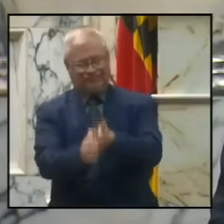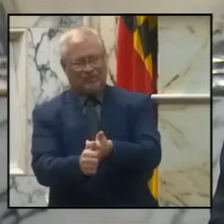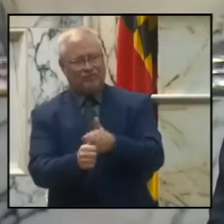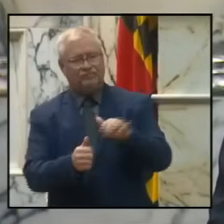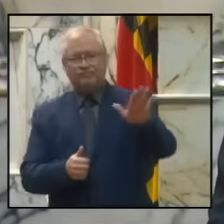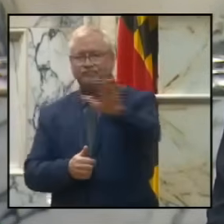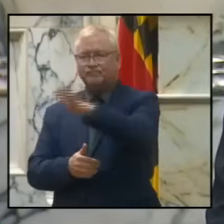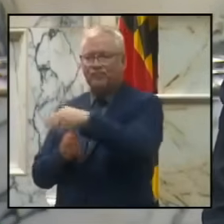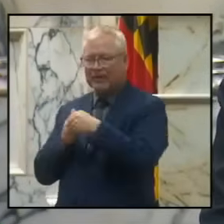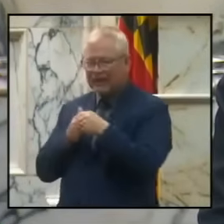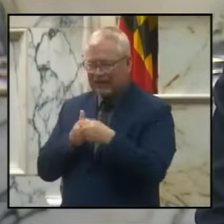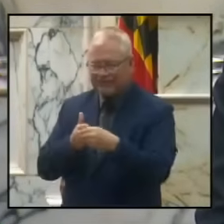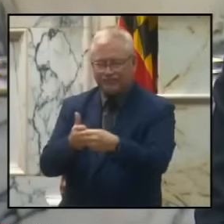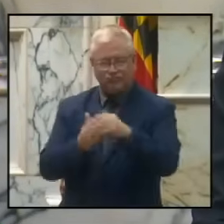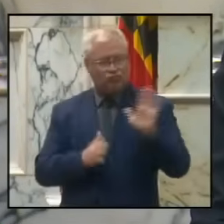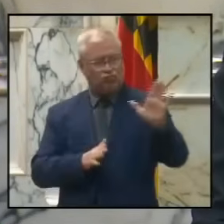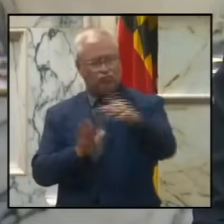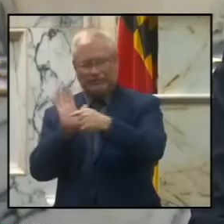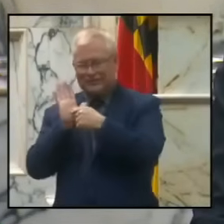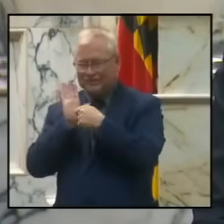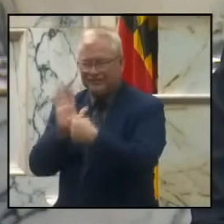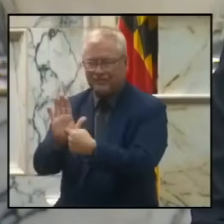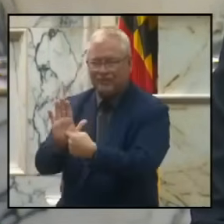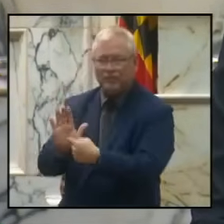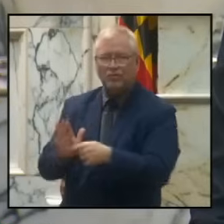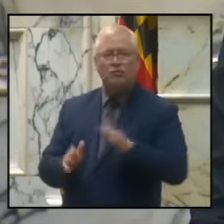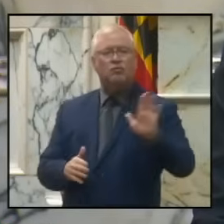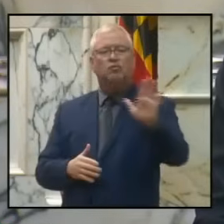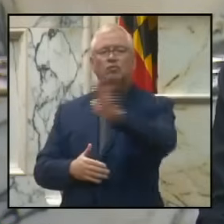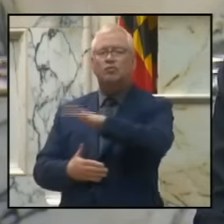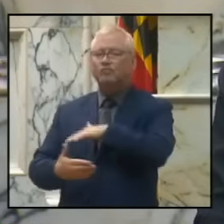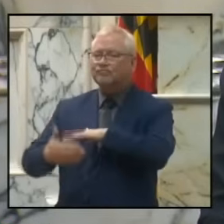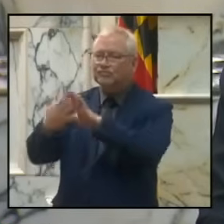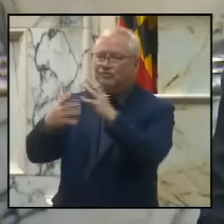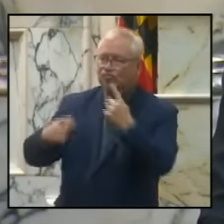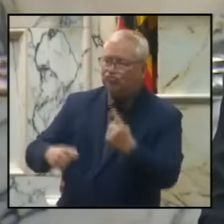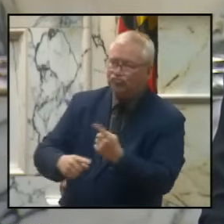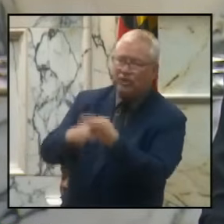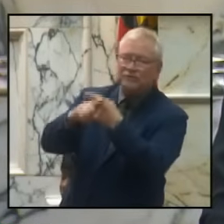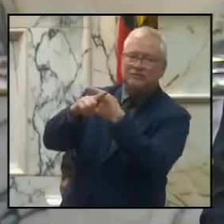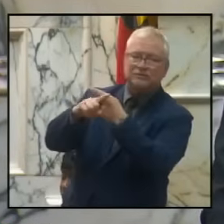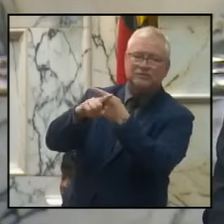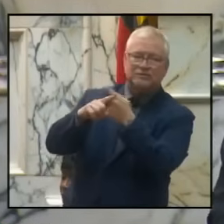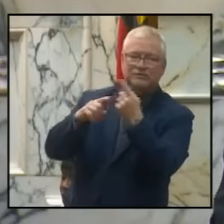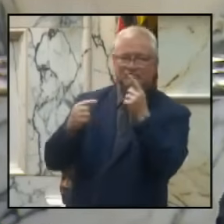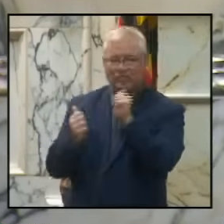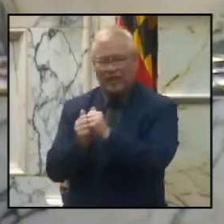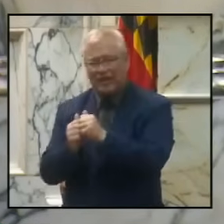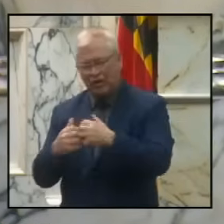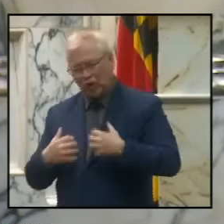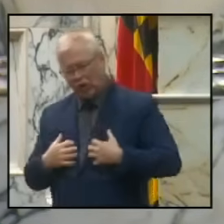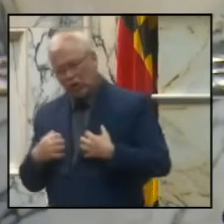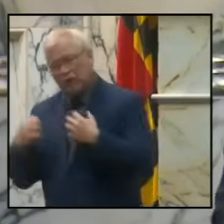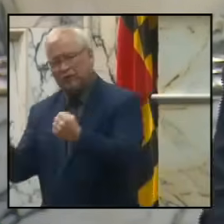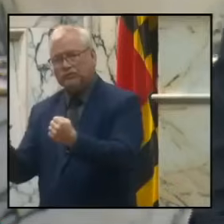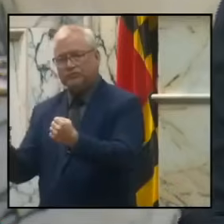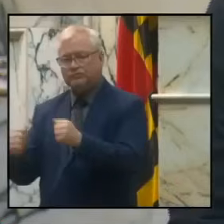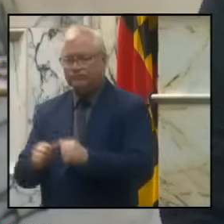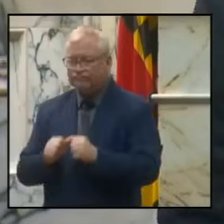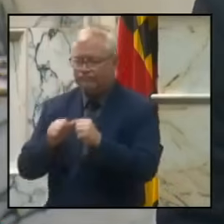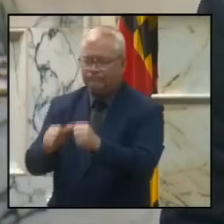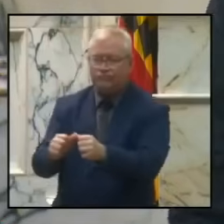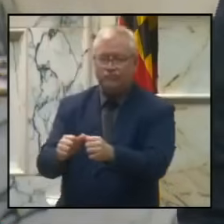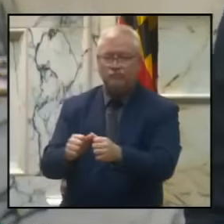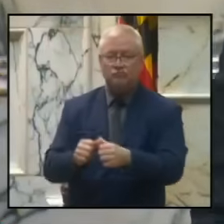and confront crisis with courage. because our entire state is